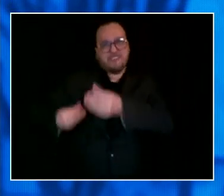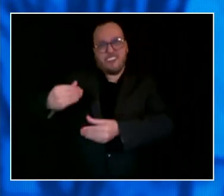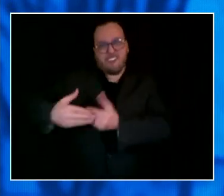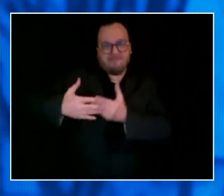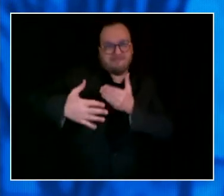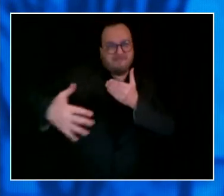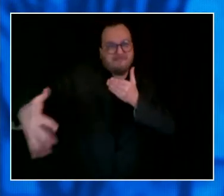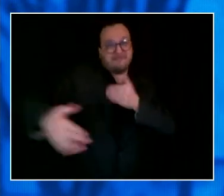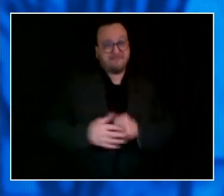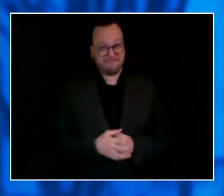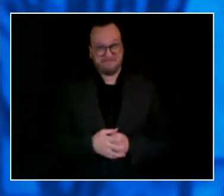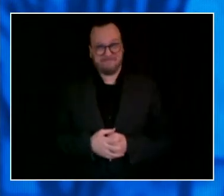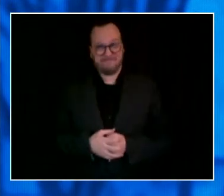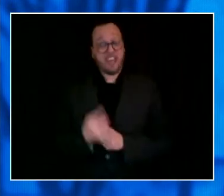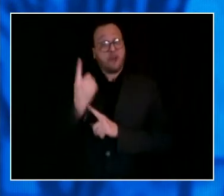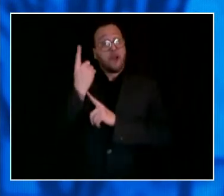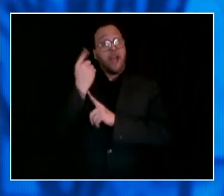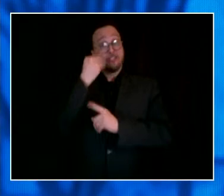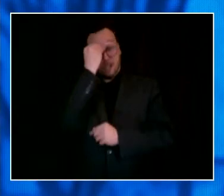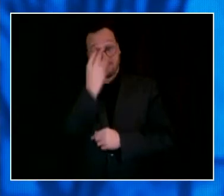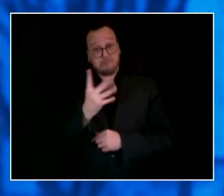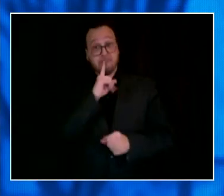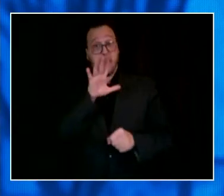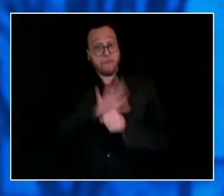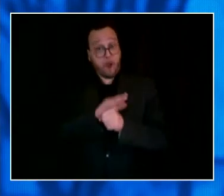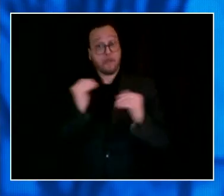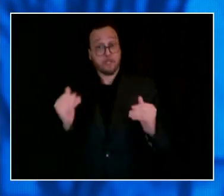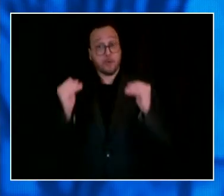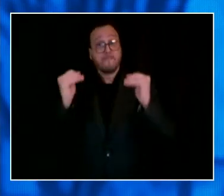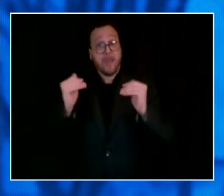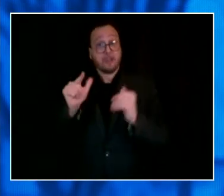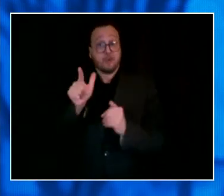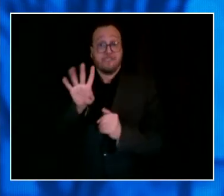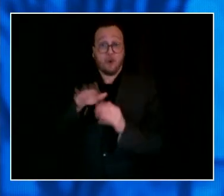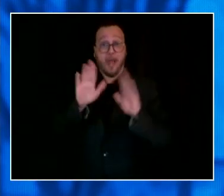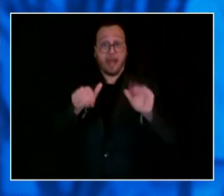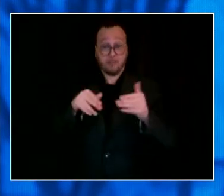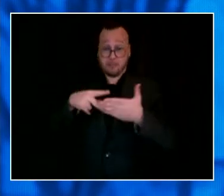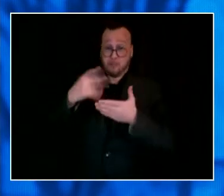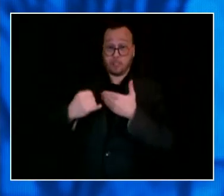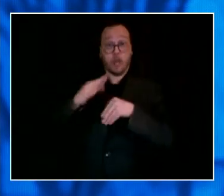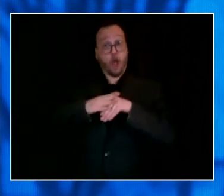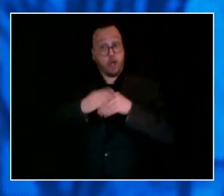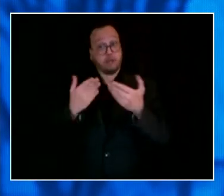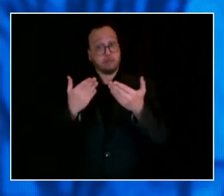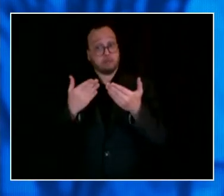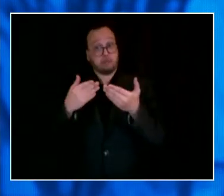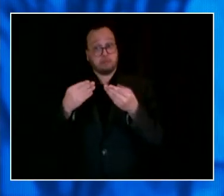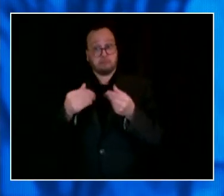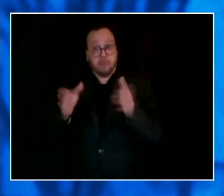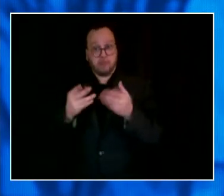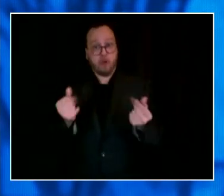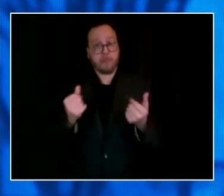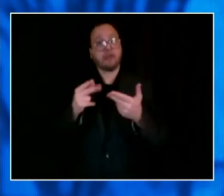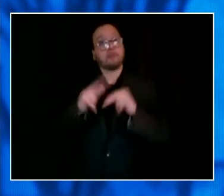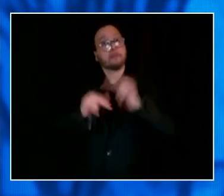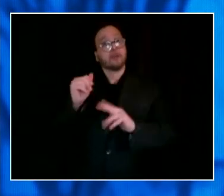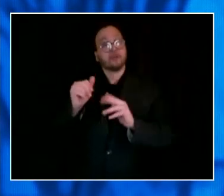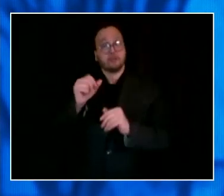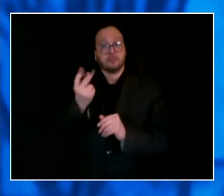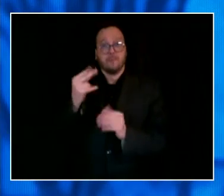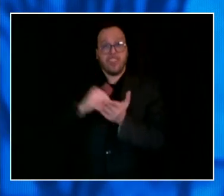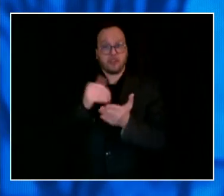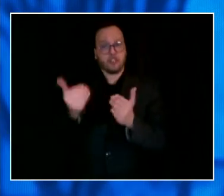year, I promised to advance 24 housing projects on public sites that would build up to 12,000 new units. But